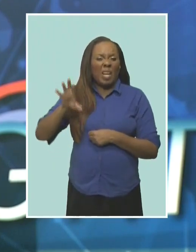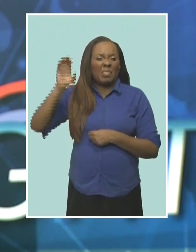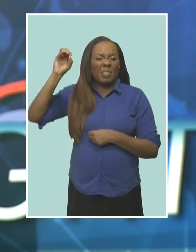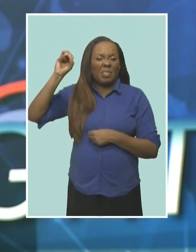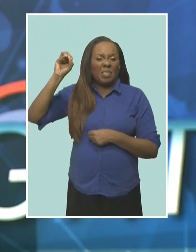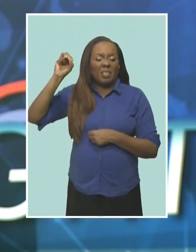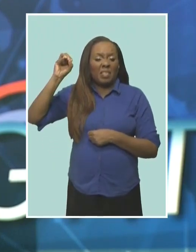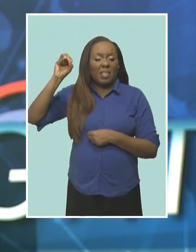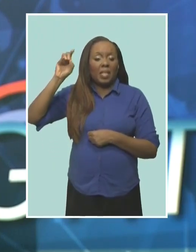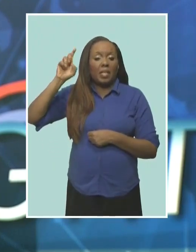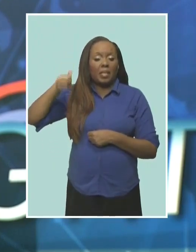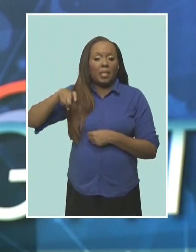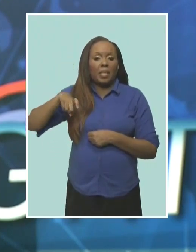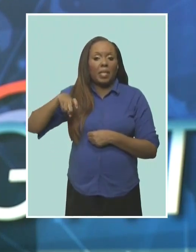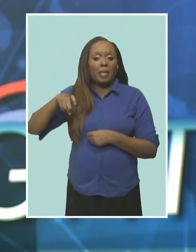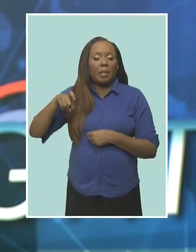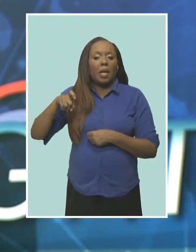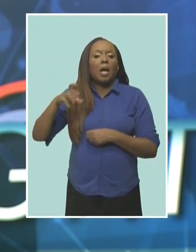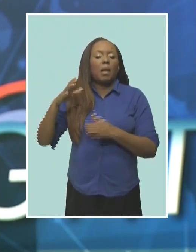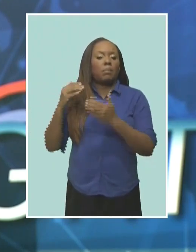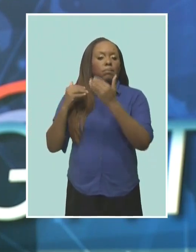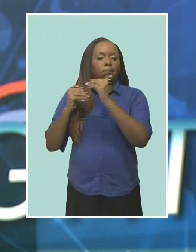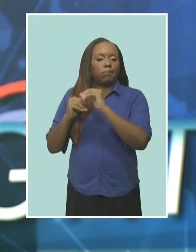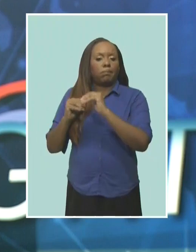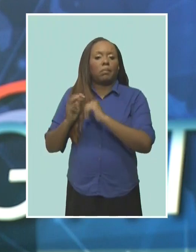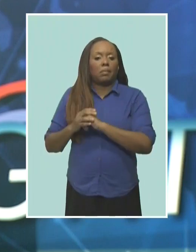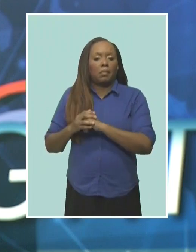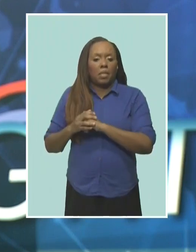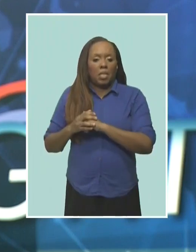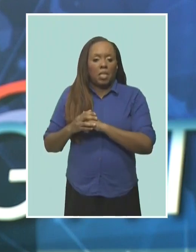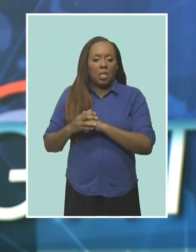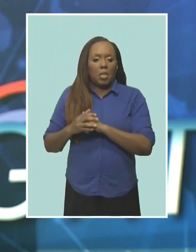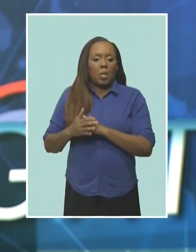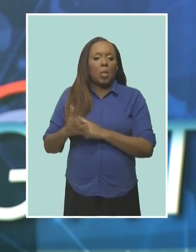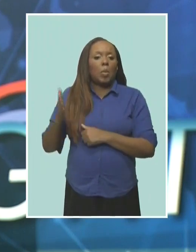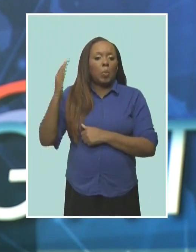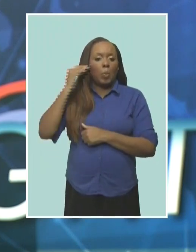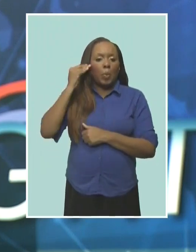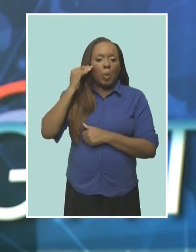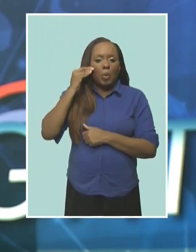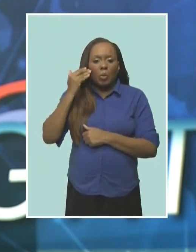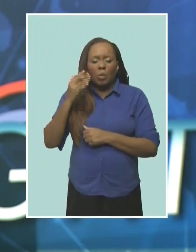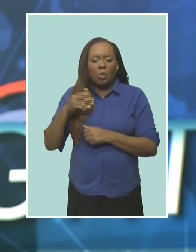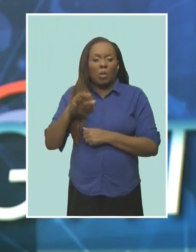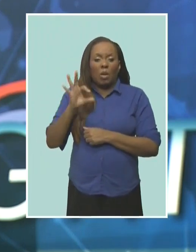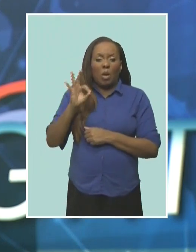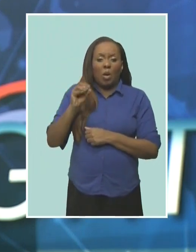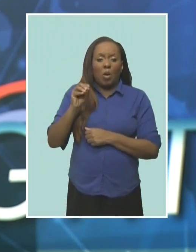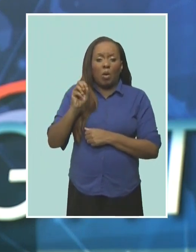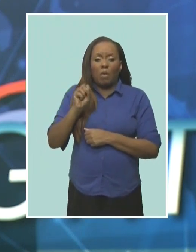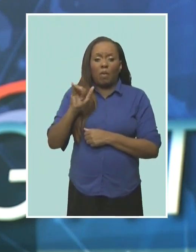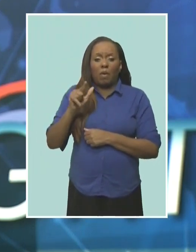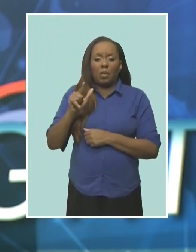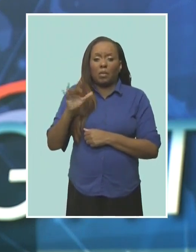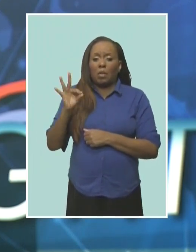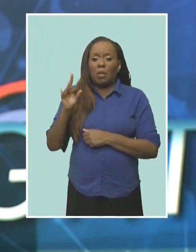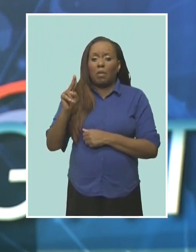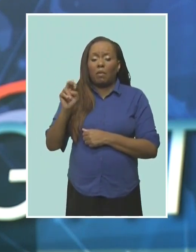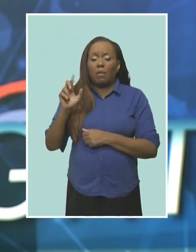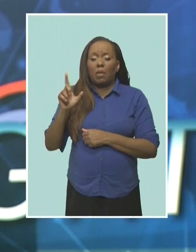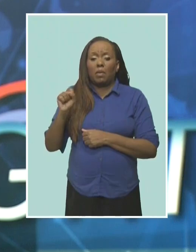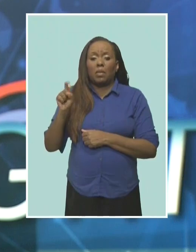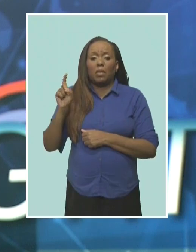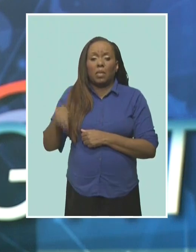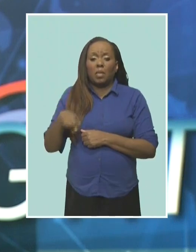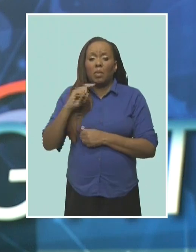climate change within reach. He says despite the record deployment of renewables, it is not displacing fossil fuels as fast as the